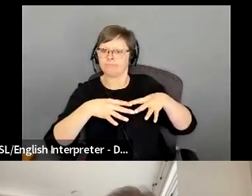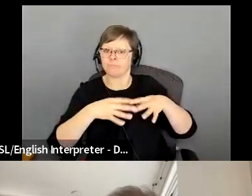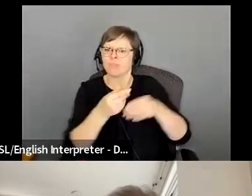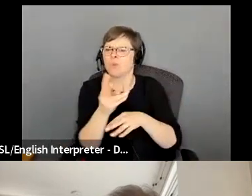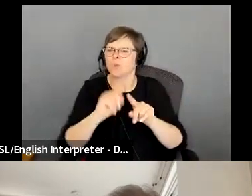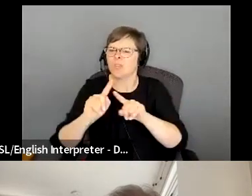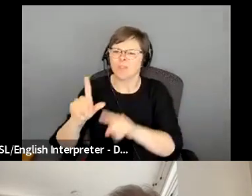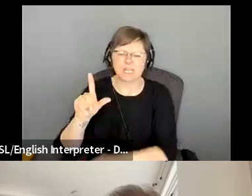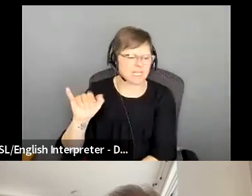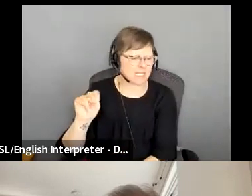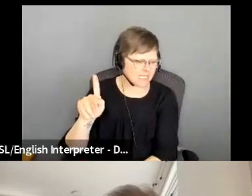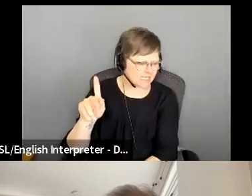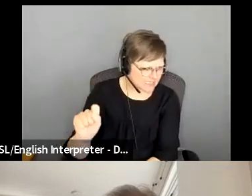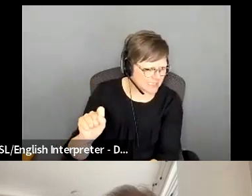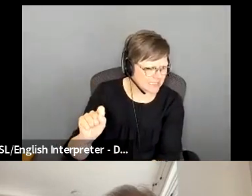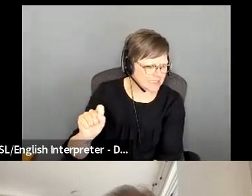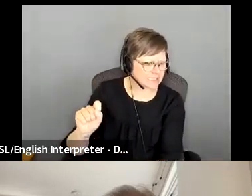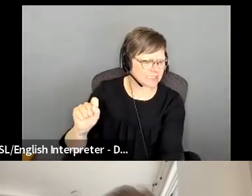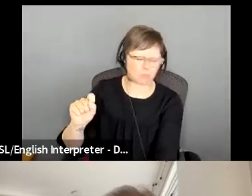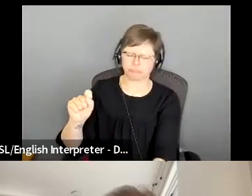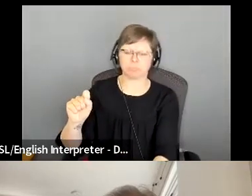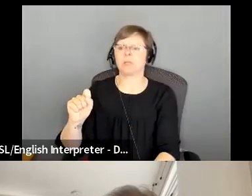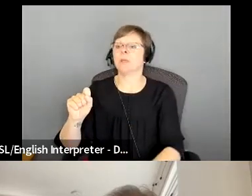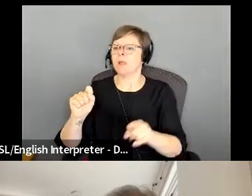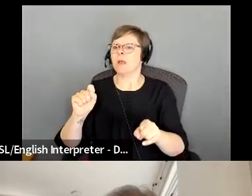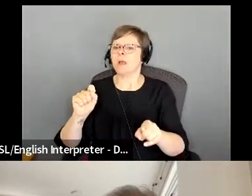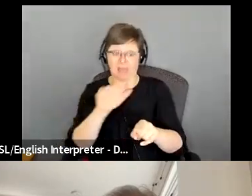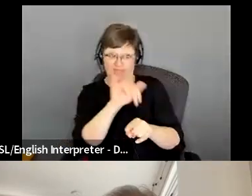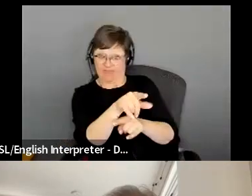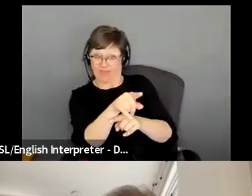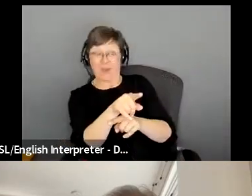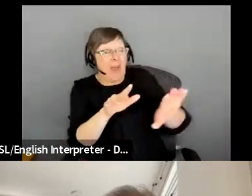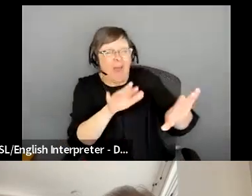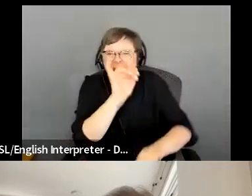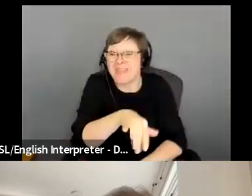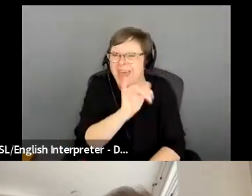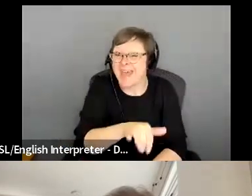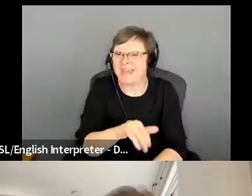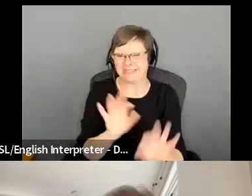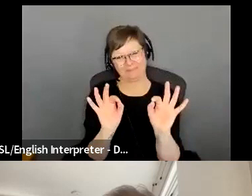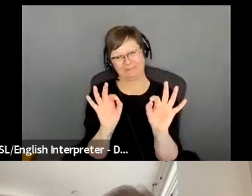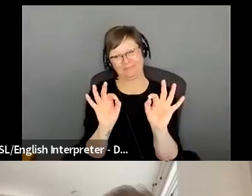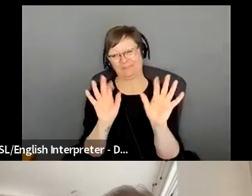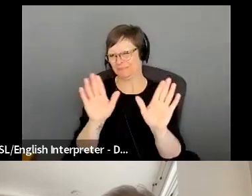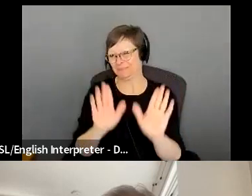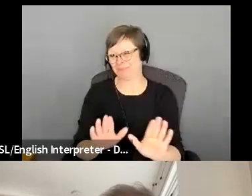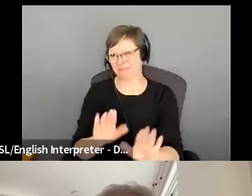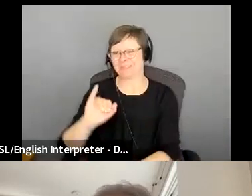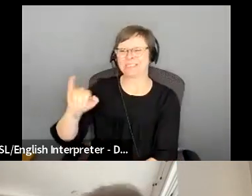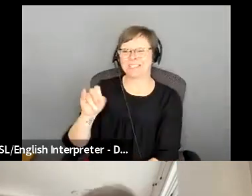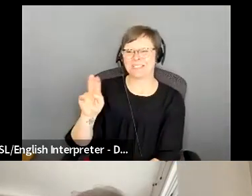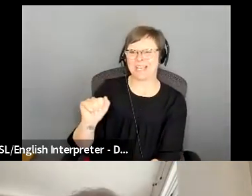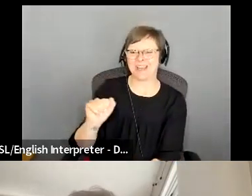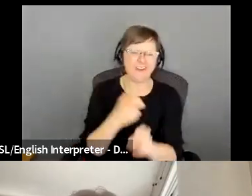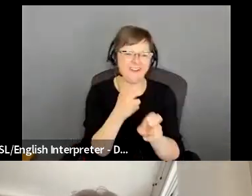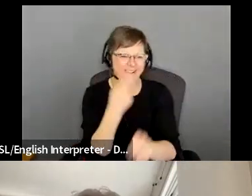on this PowerPoint too? Maybe going to the next slide. No, it is on that slide. Oh, it is. There it is. Sorry, just hard to see, which